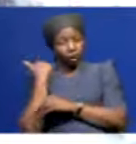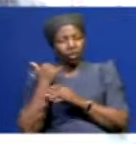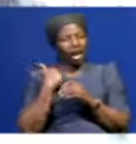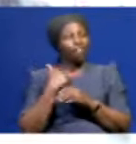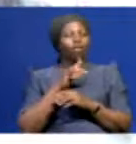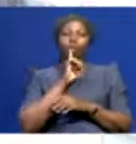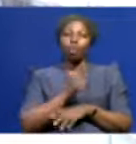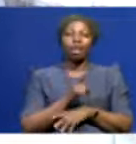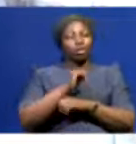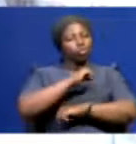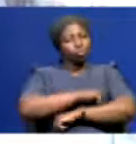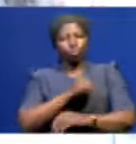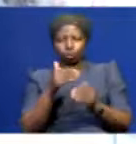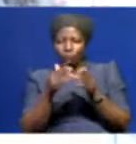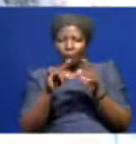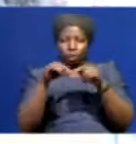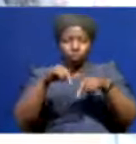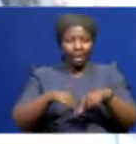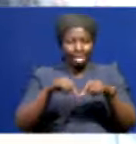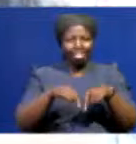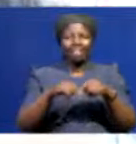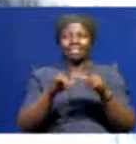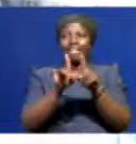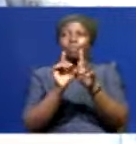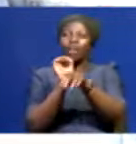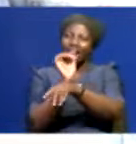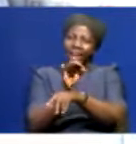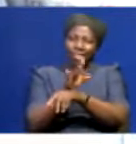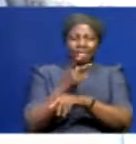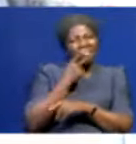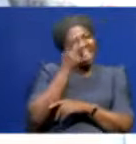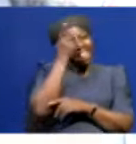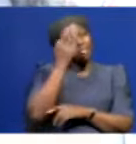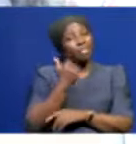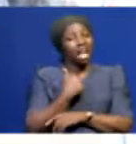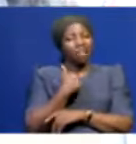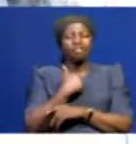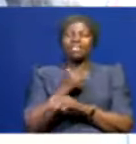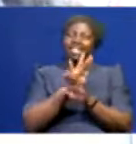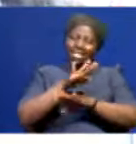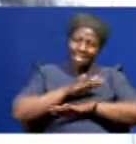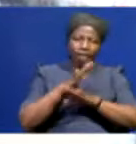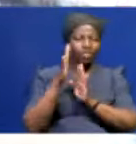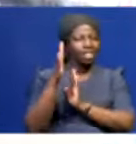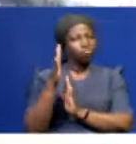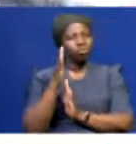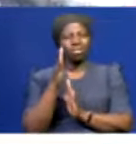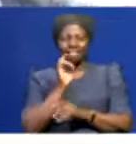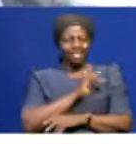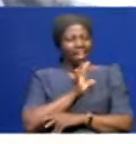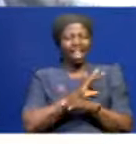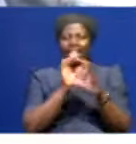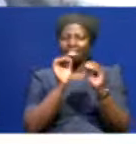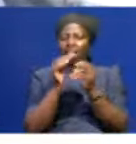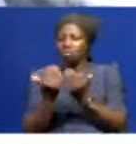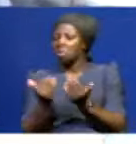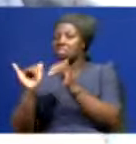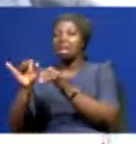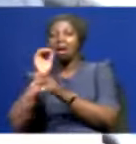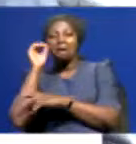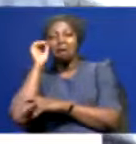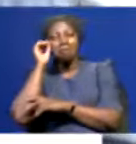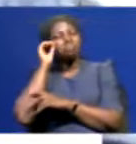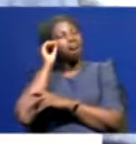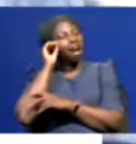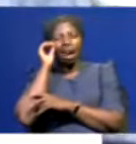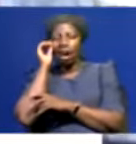leo. Na pia tunashauri wazazi wa kwamba kuna usalama wa kutosha, wasihofie, wasiwache watoto wakae nyumbani kwa sababu ya hofu wa usalama, kuna usalama wa